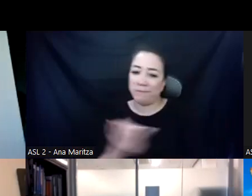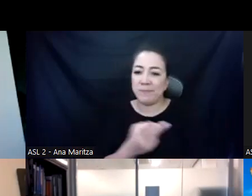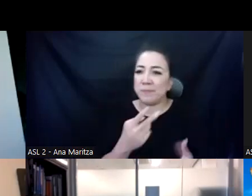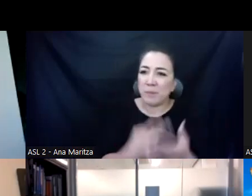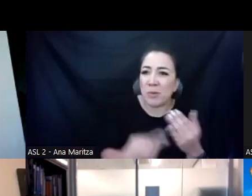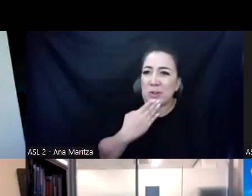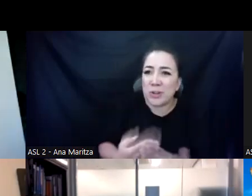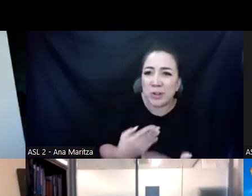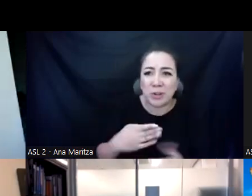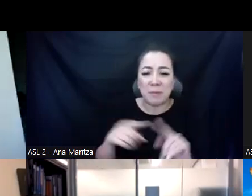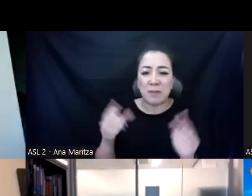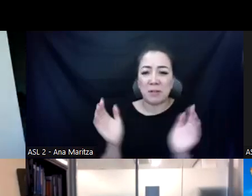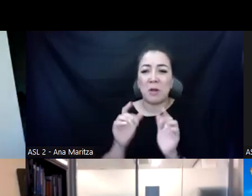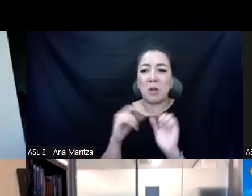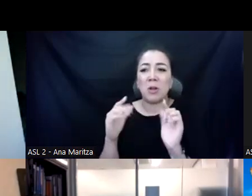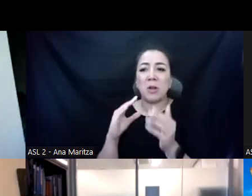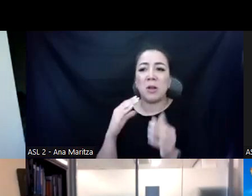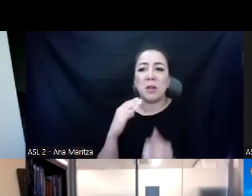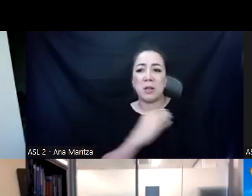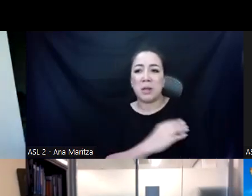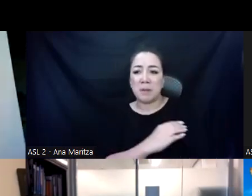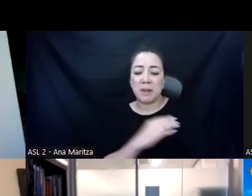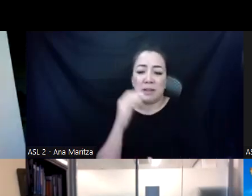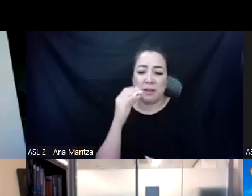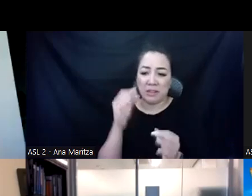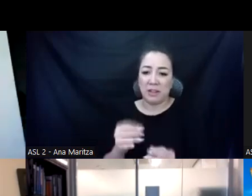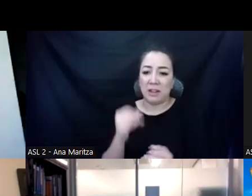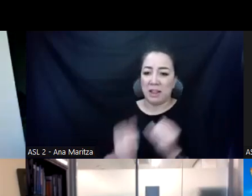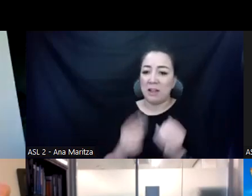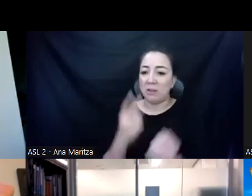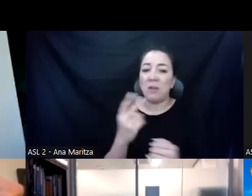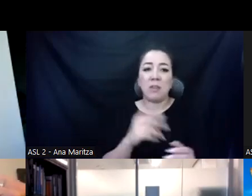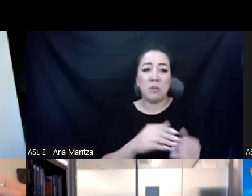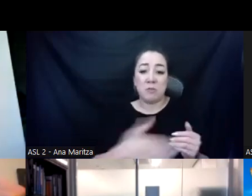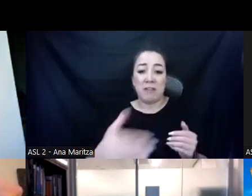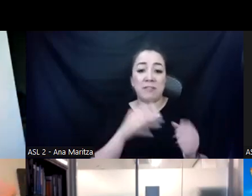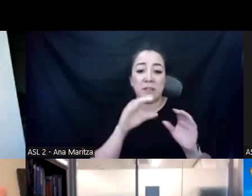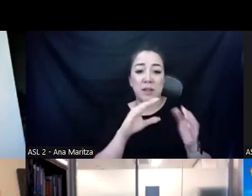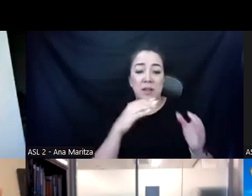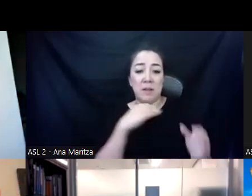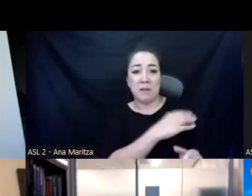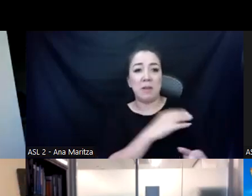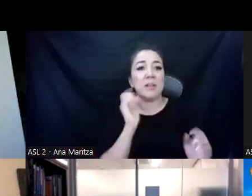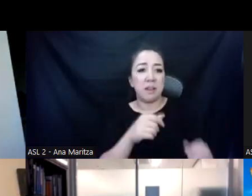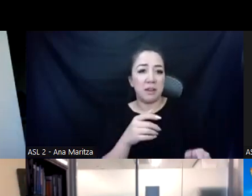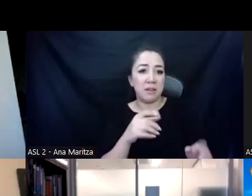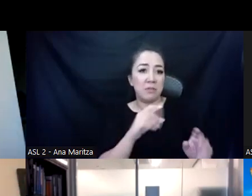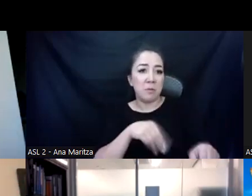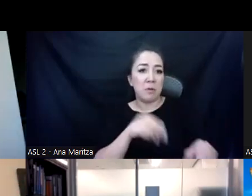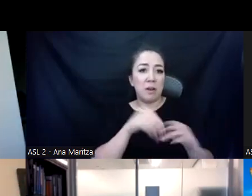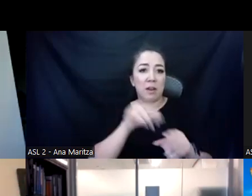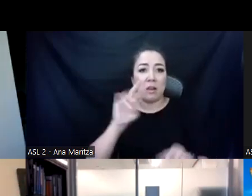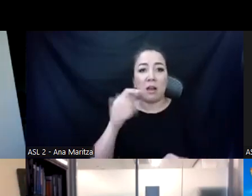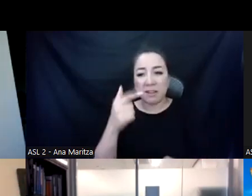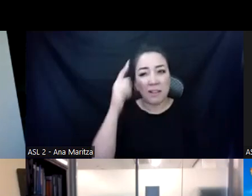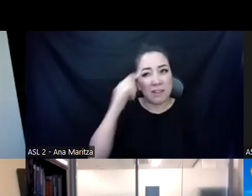the smaller committee decide between those last 2, and then the rest of the committee will hear a report in August. I think that's